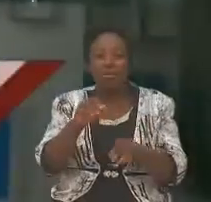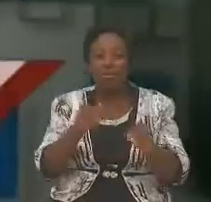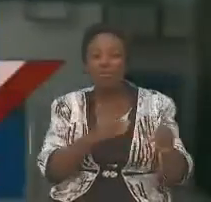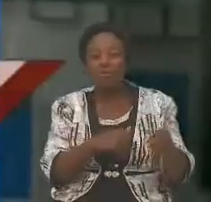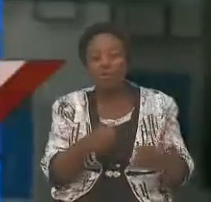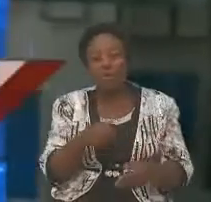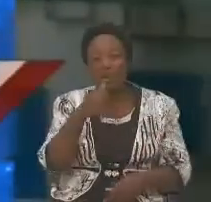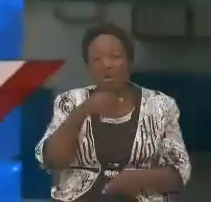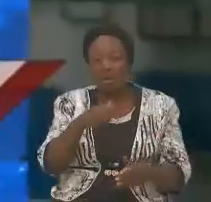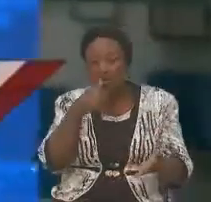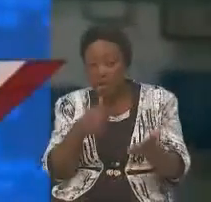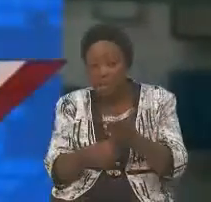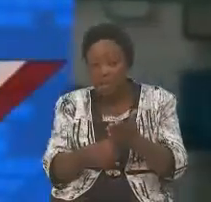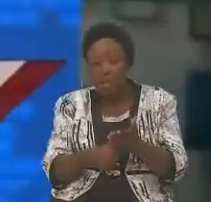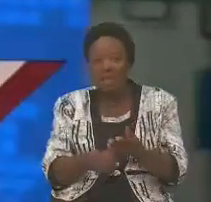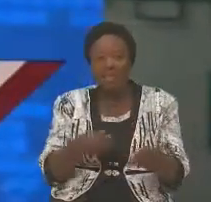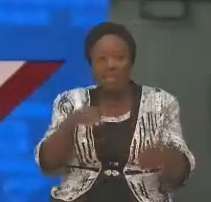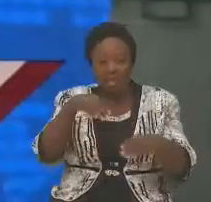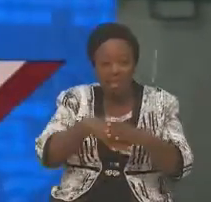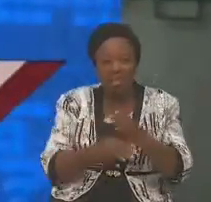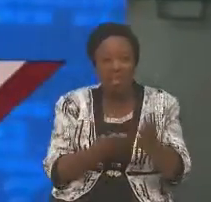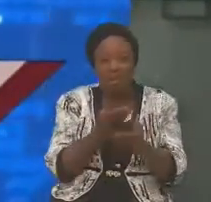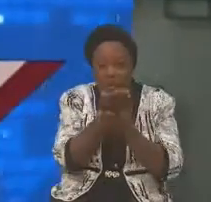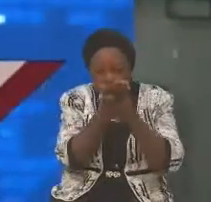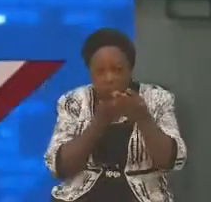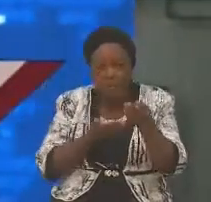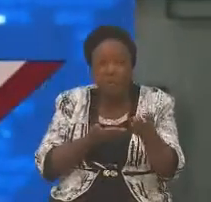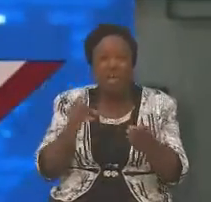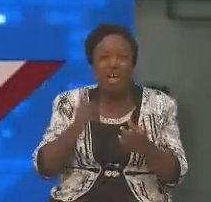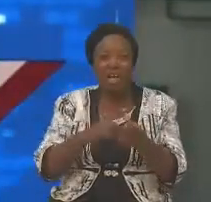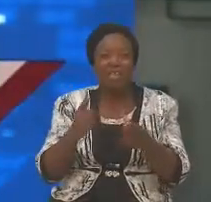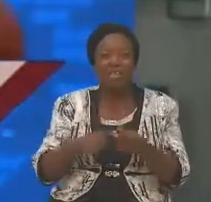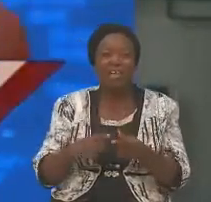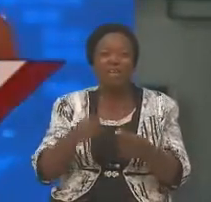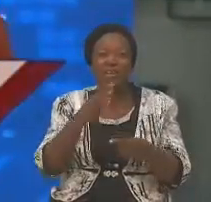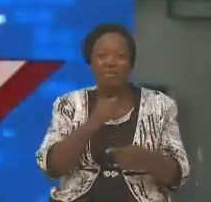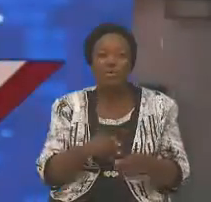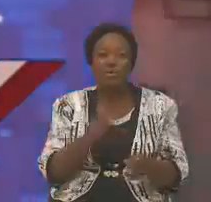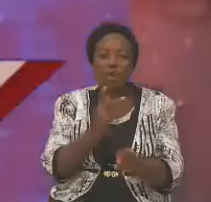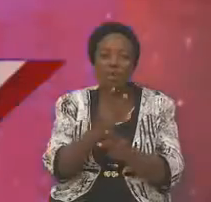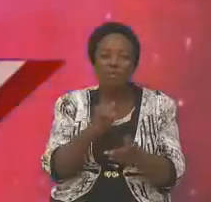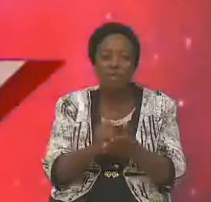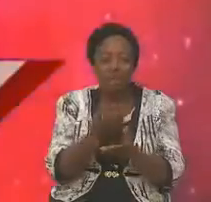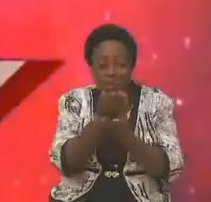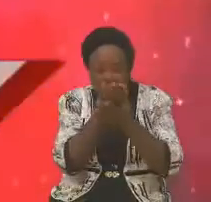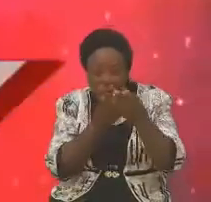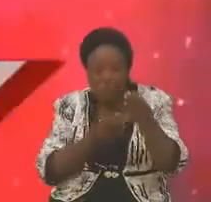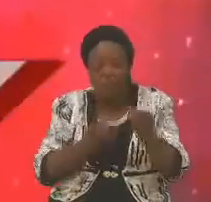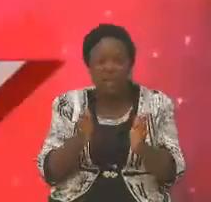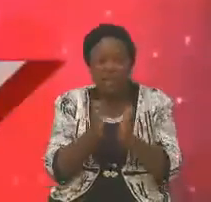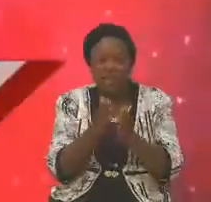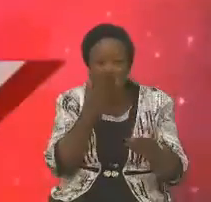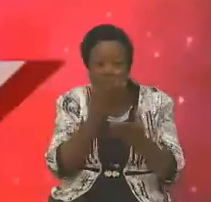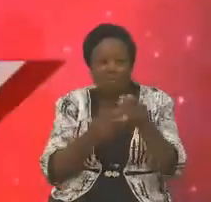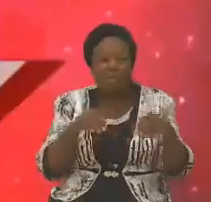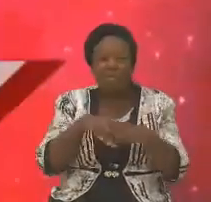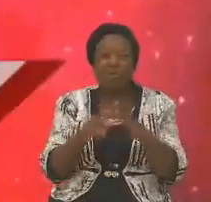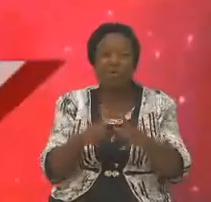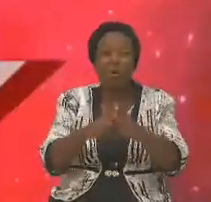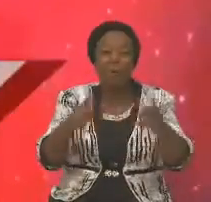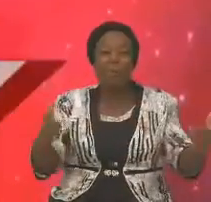It's like if you put a letter inside an envelope, and then you put that envelope in a